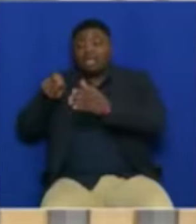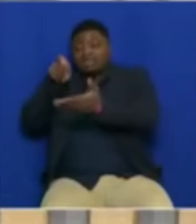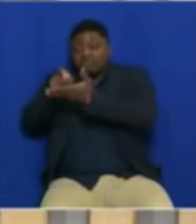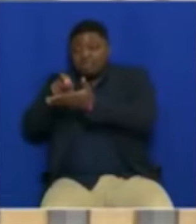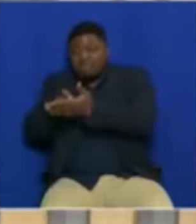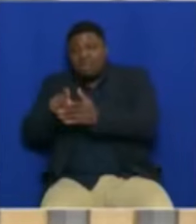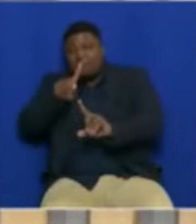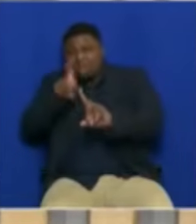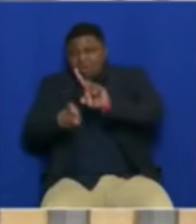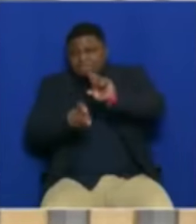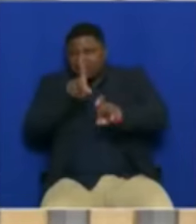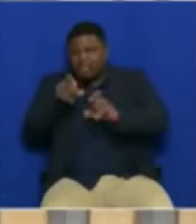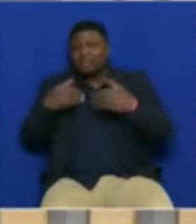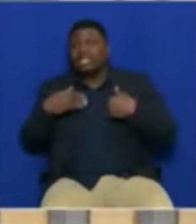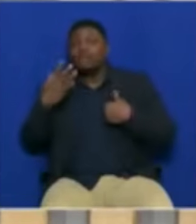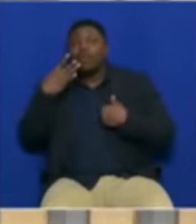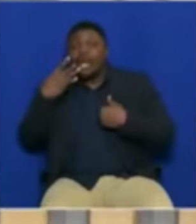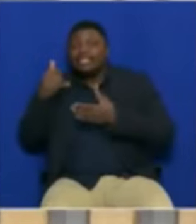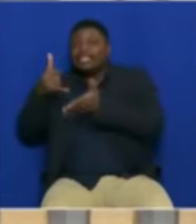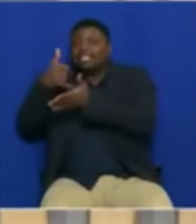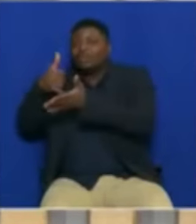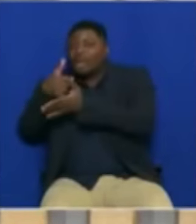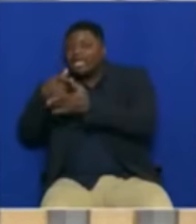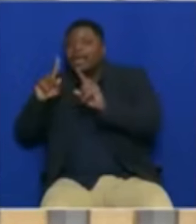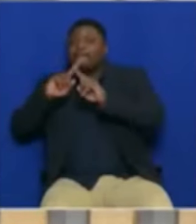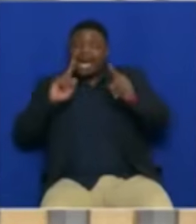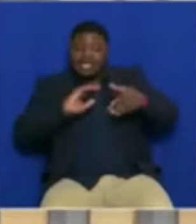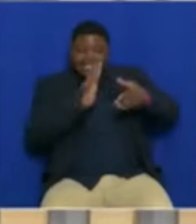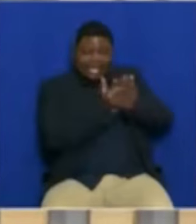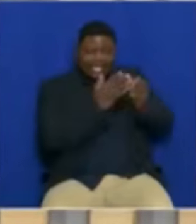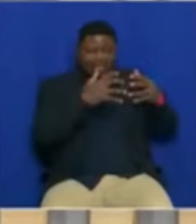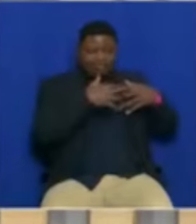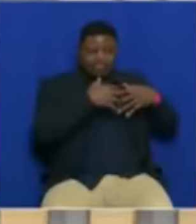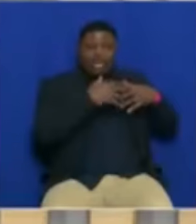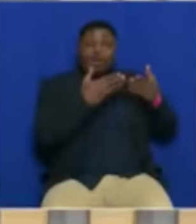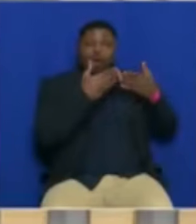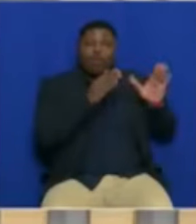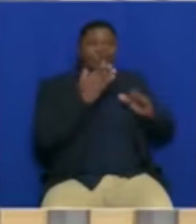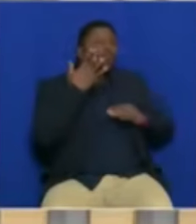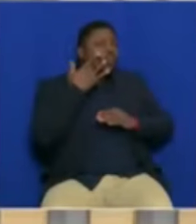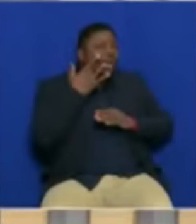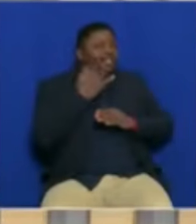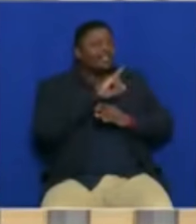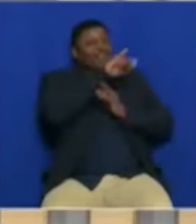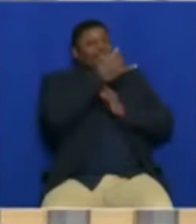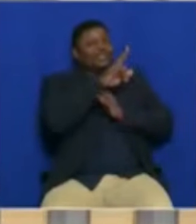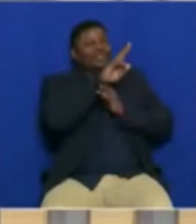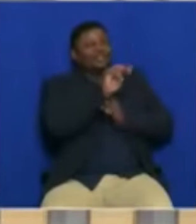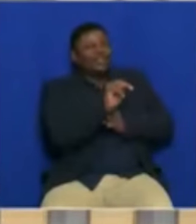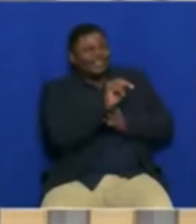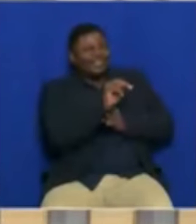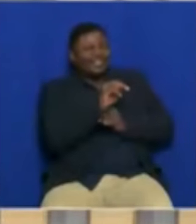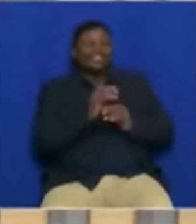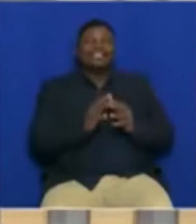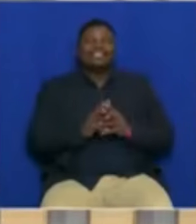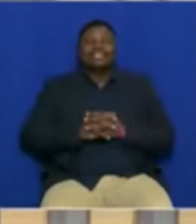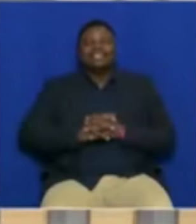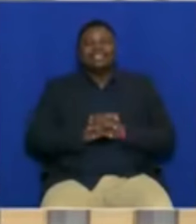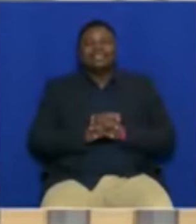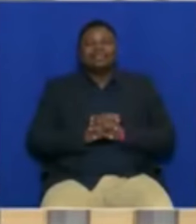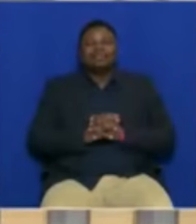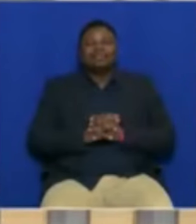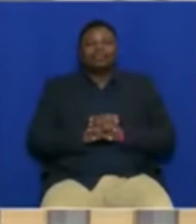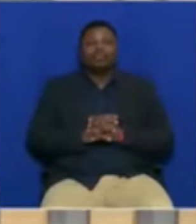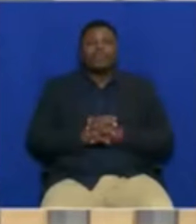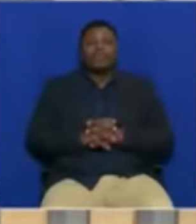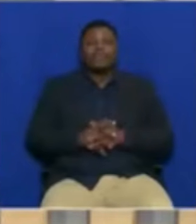your preamble, I call it the 3MA and 3MB, your preamble that we were discussing, that has to be completed. It's for